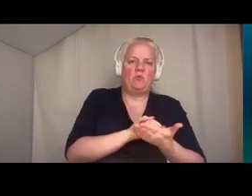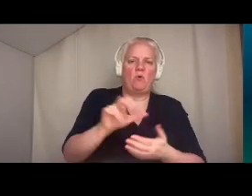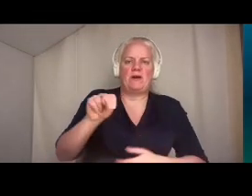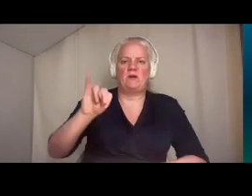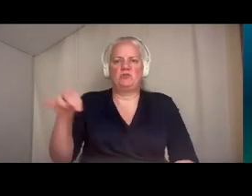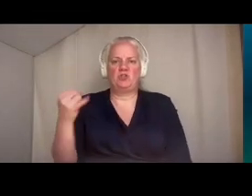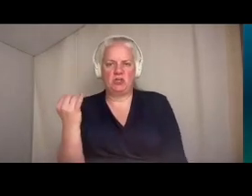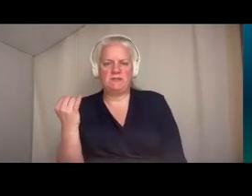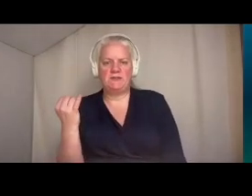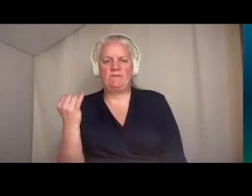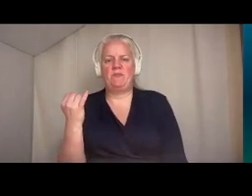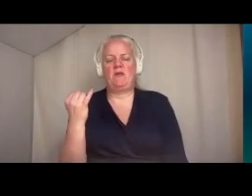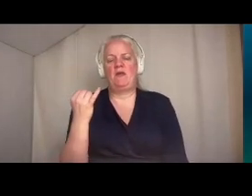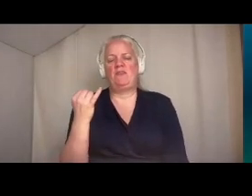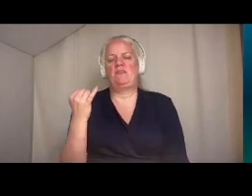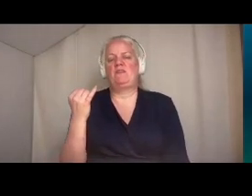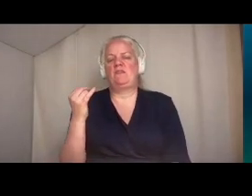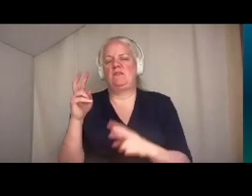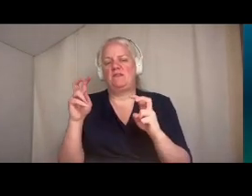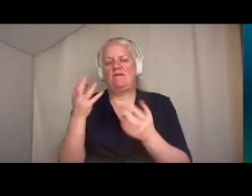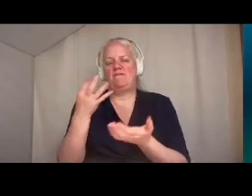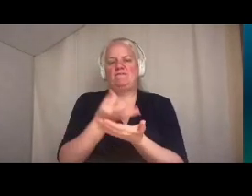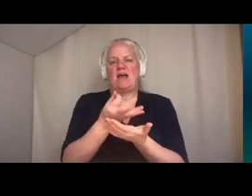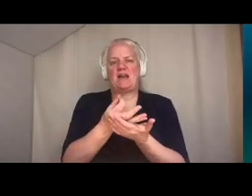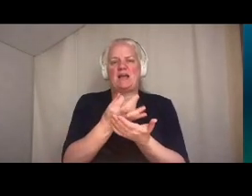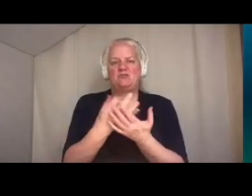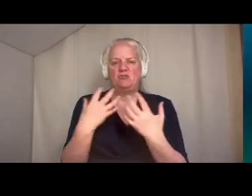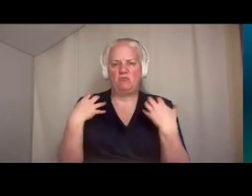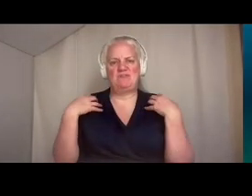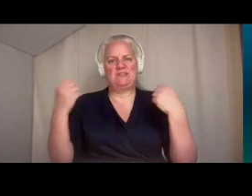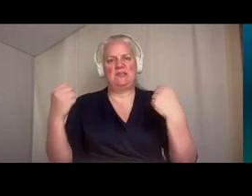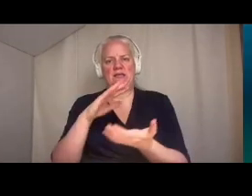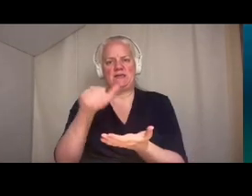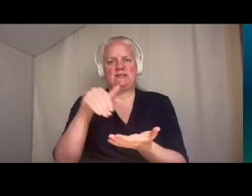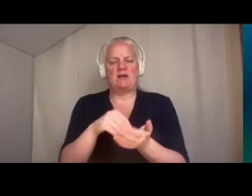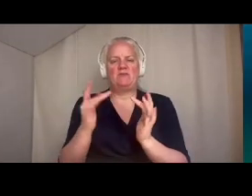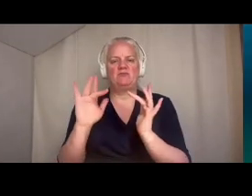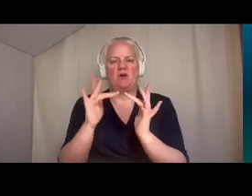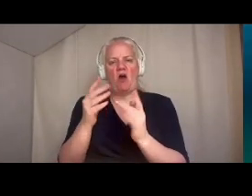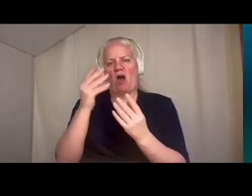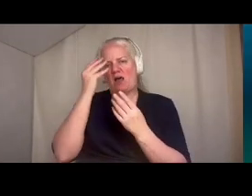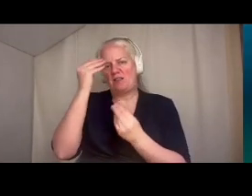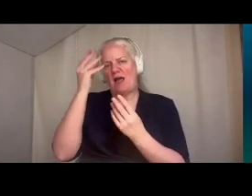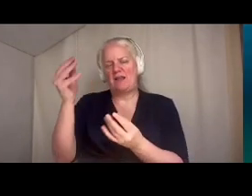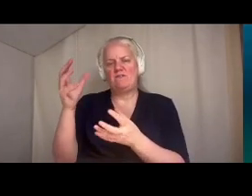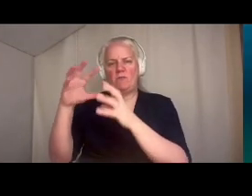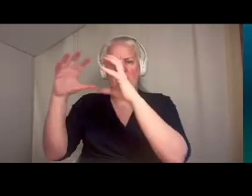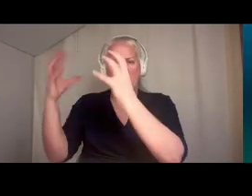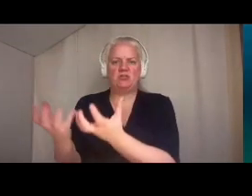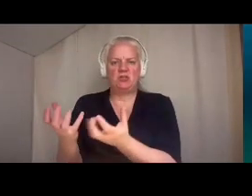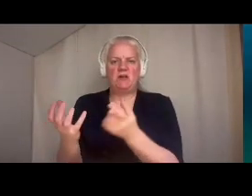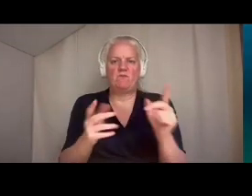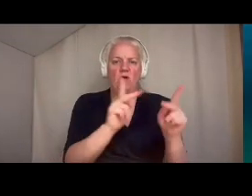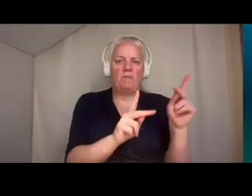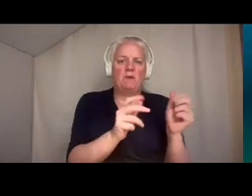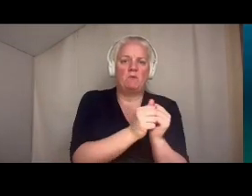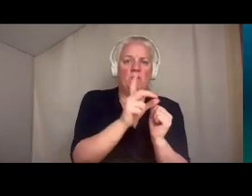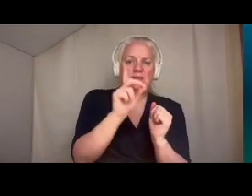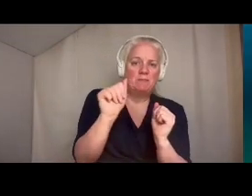Financial Resilience Center is an online information hub to help people with disabilities through,